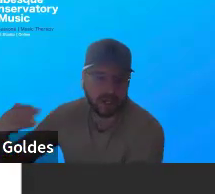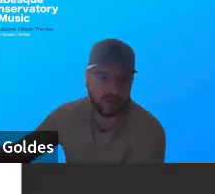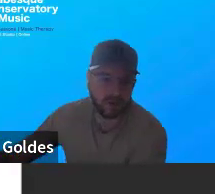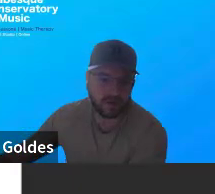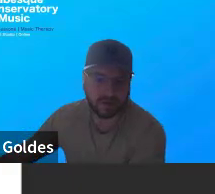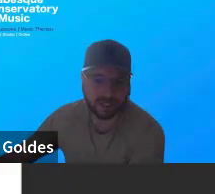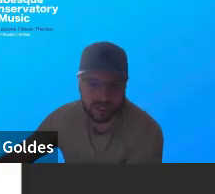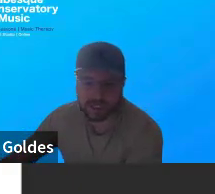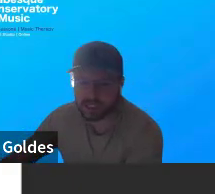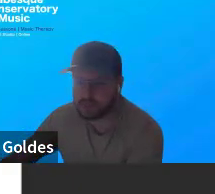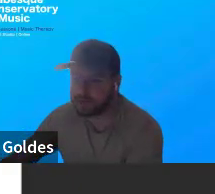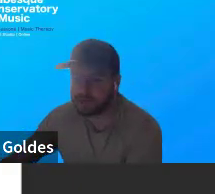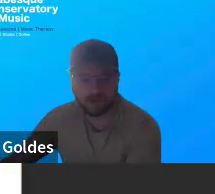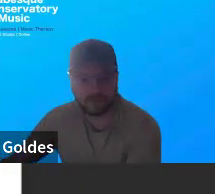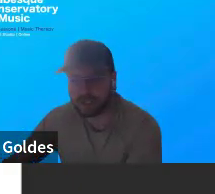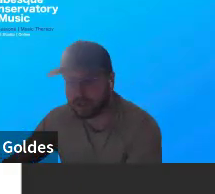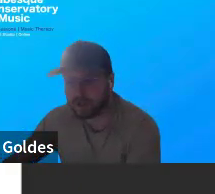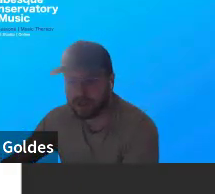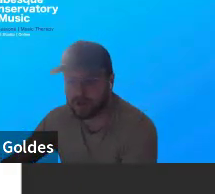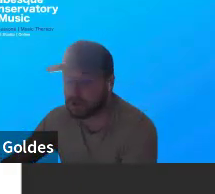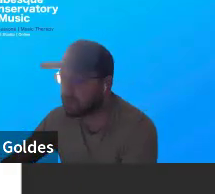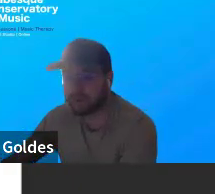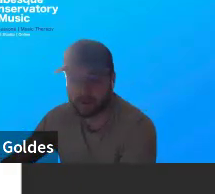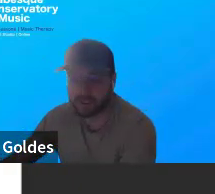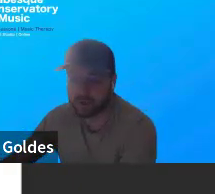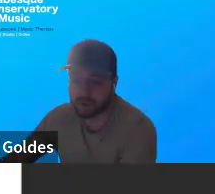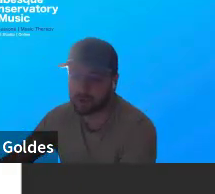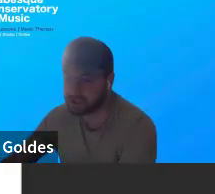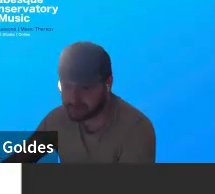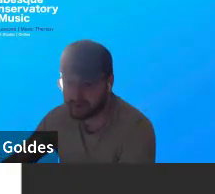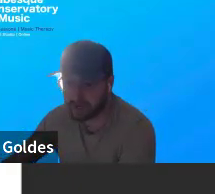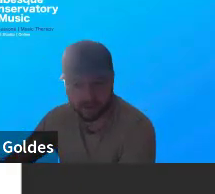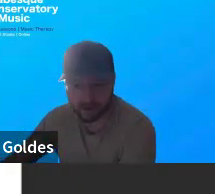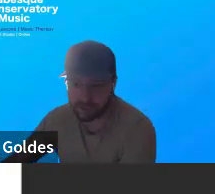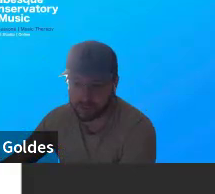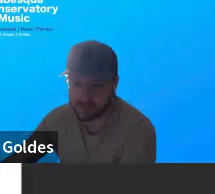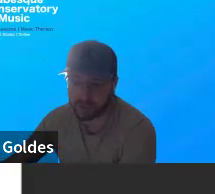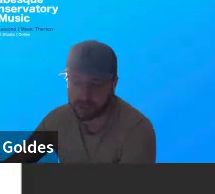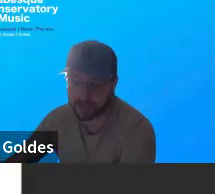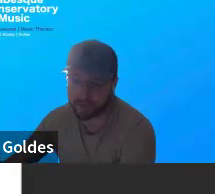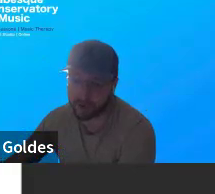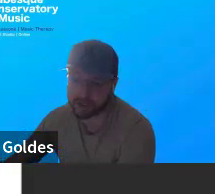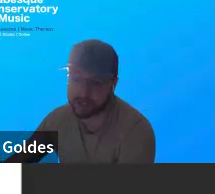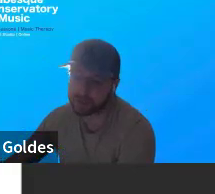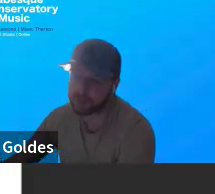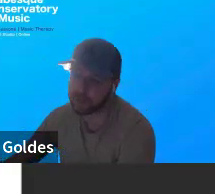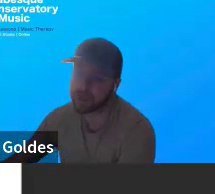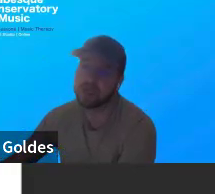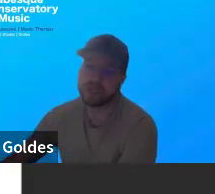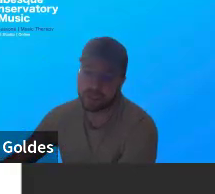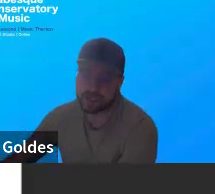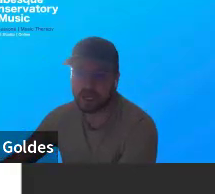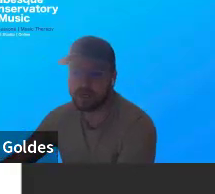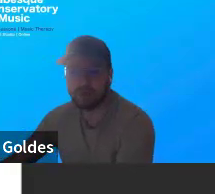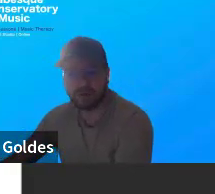As mentioned, we offer music lessons, music therapy. All of our therapists are board certified therapists. We actually have partnerships